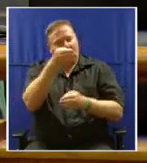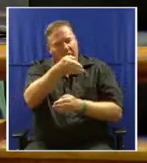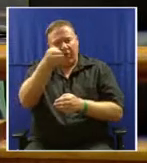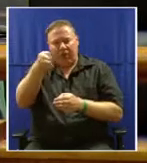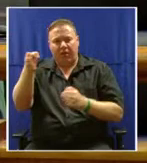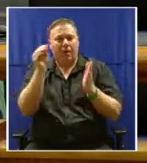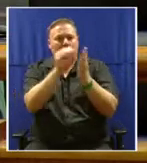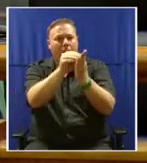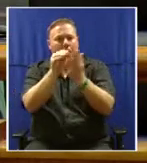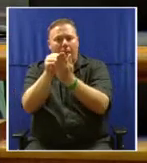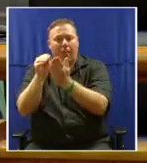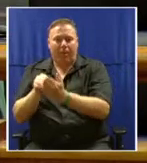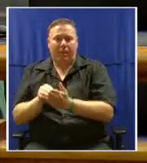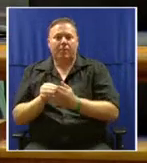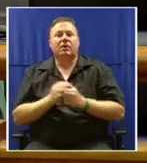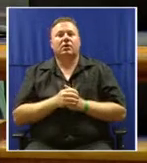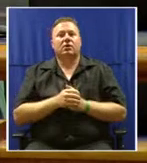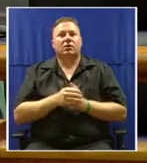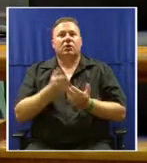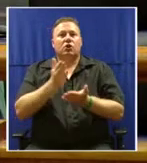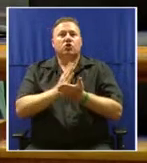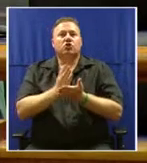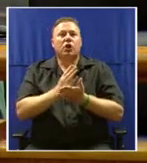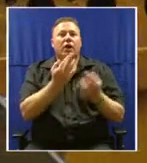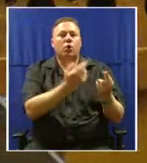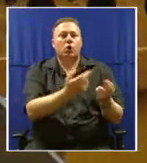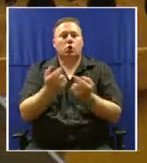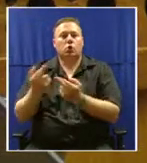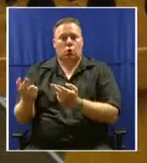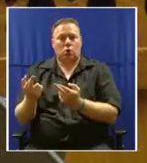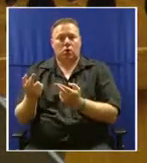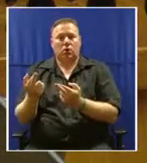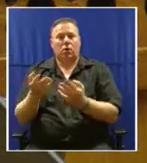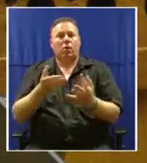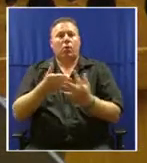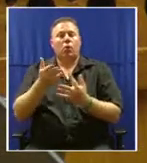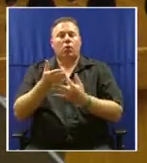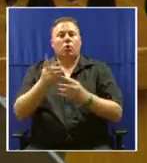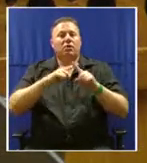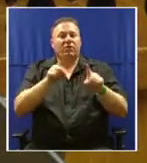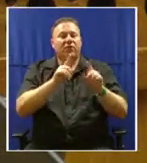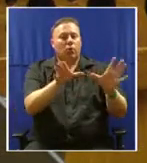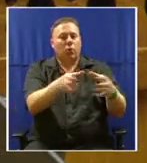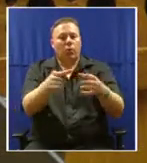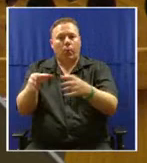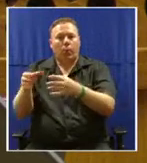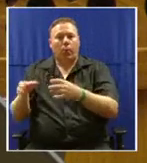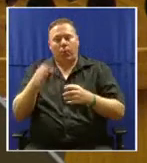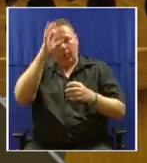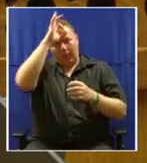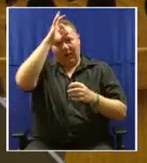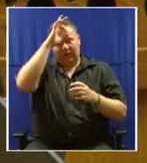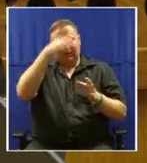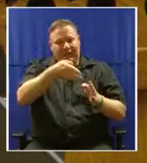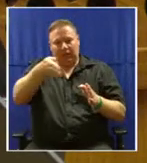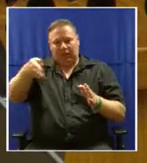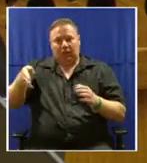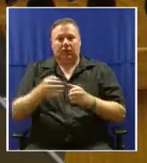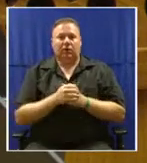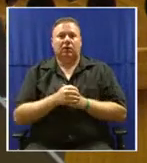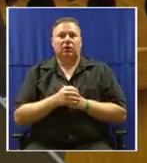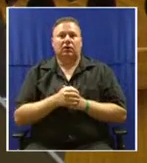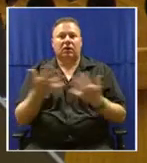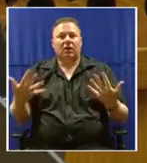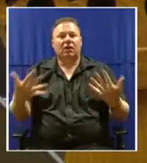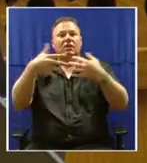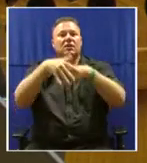and sharing of resources between the respective law enforcement agencies, enabling more integrated approach